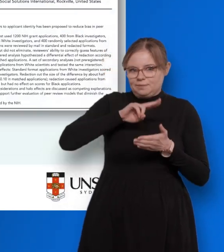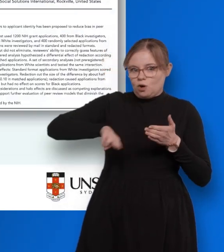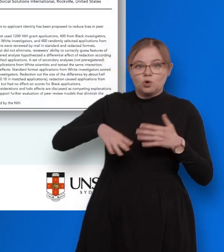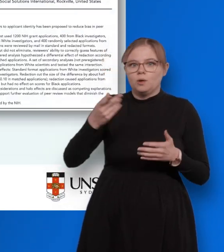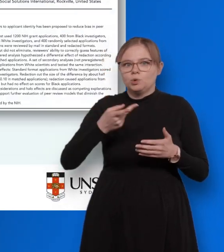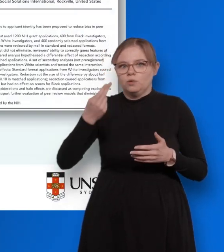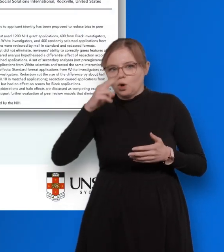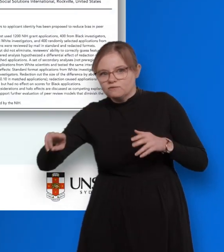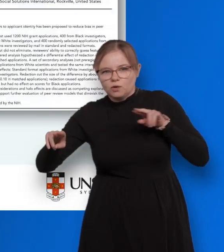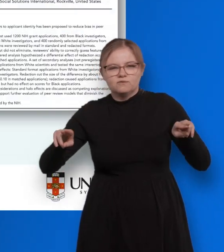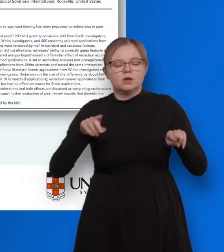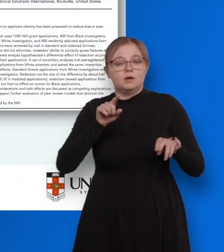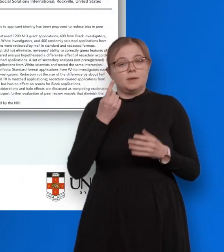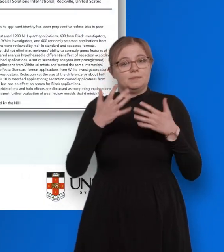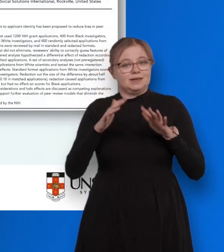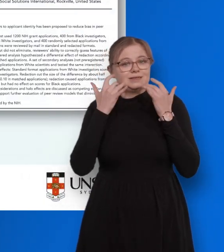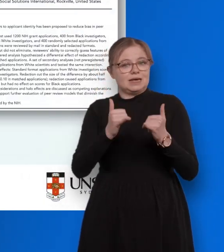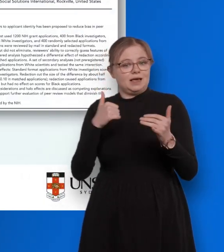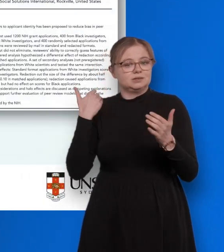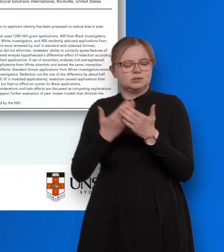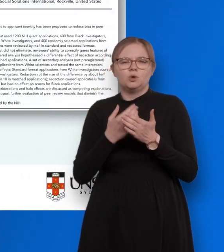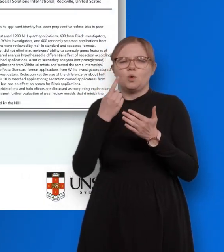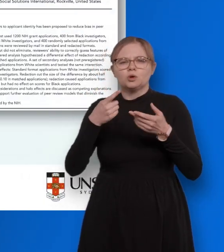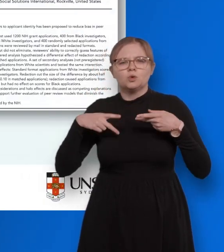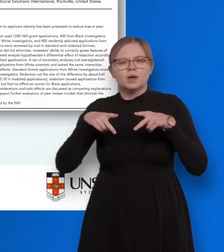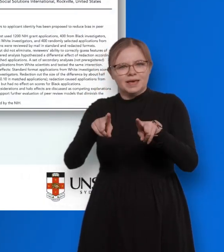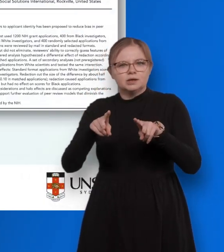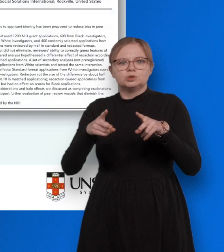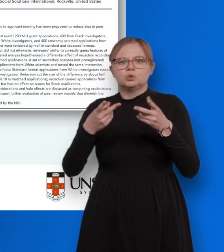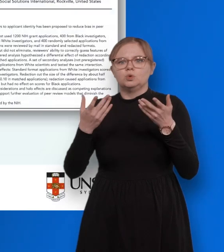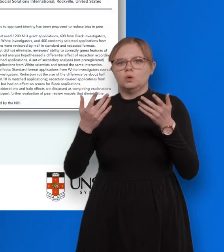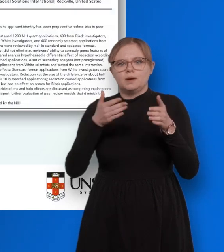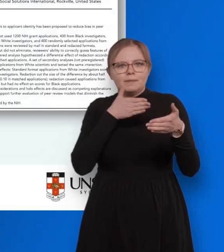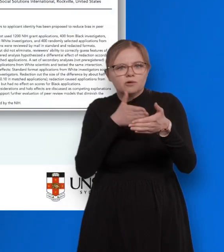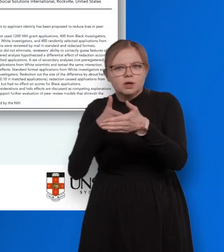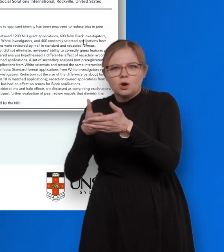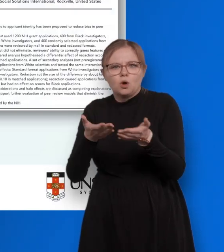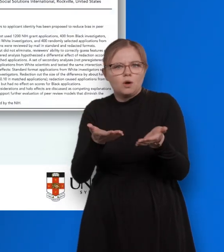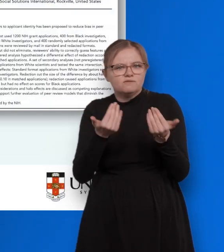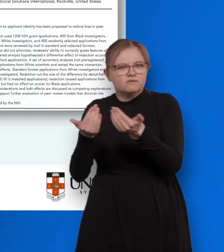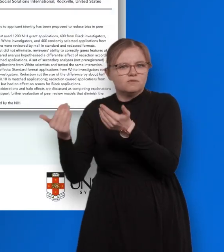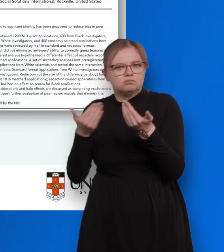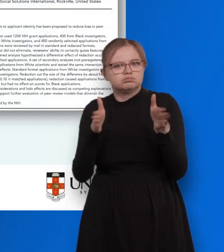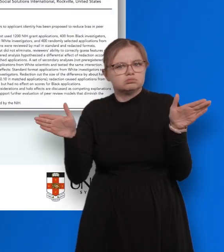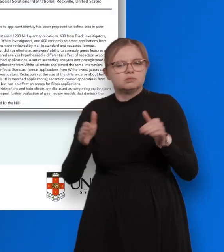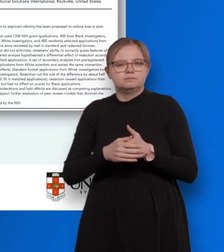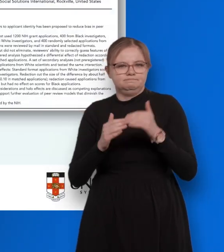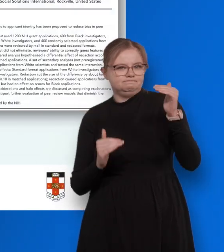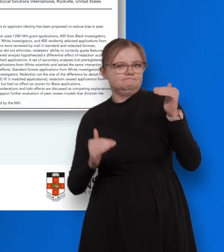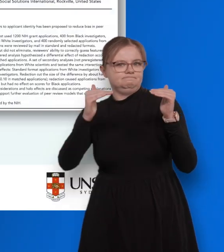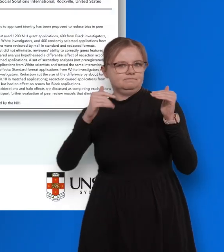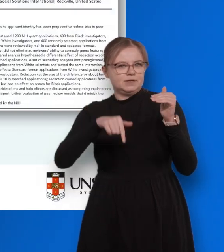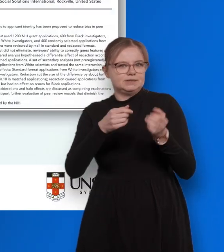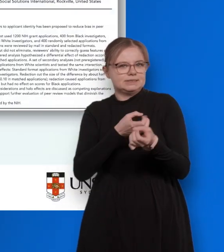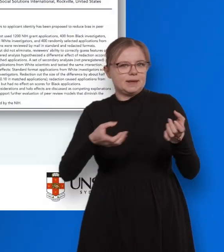tested as one mechanism to get rid of documented barriers to equity in